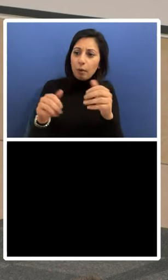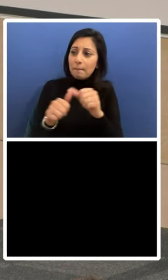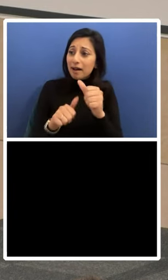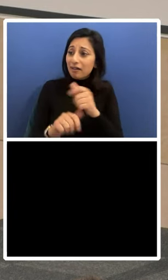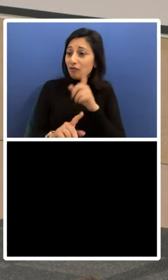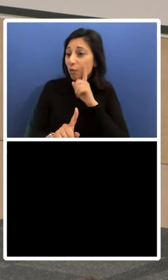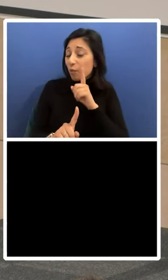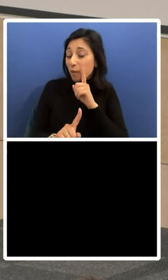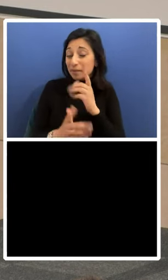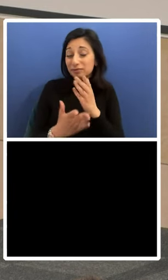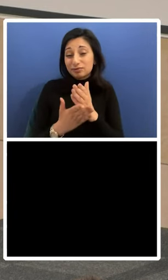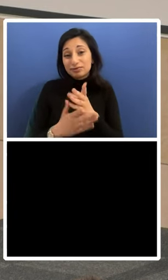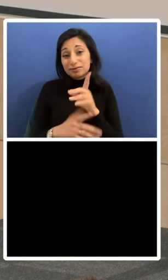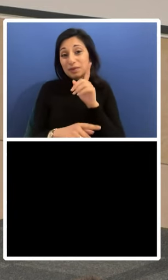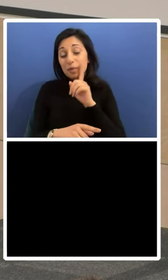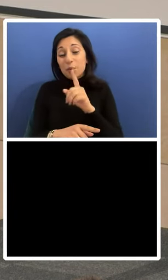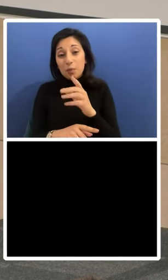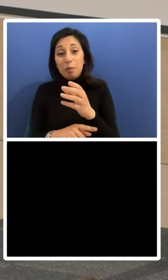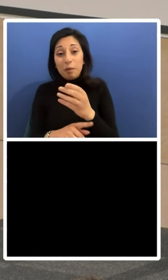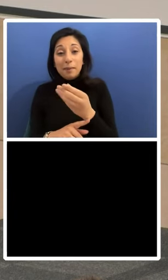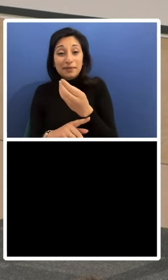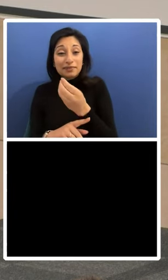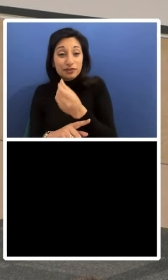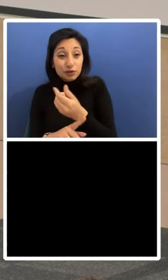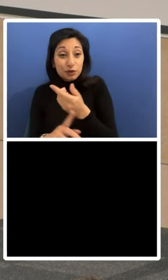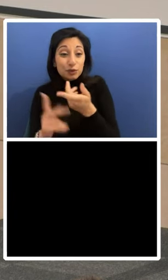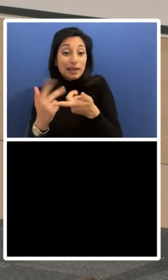it definitely would be a better place. Mm. But I think